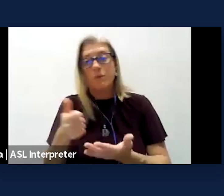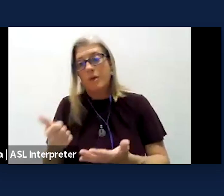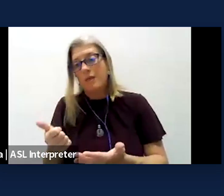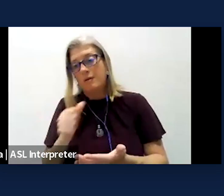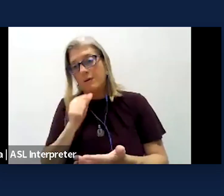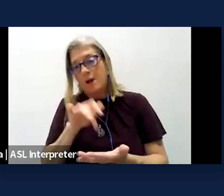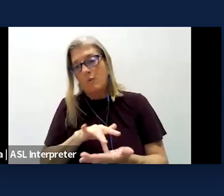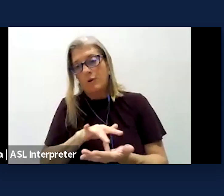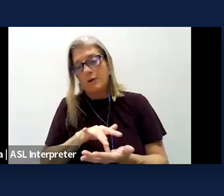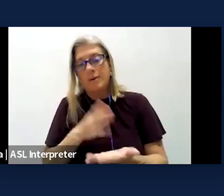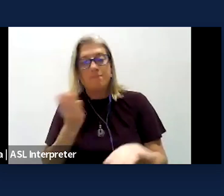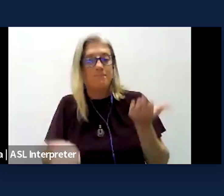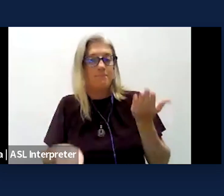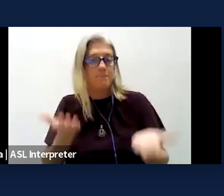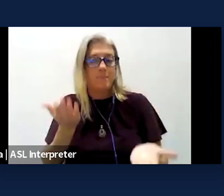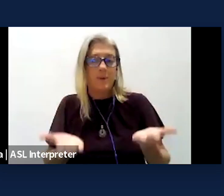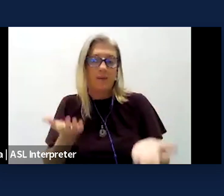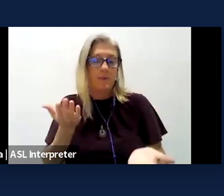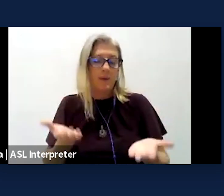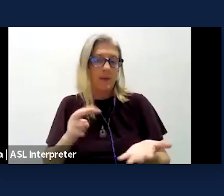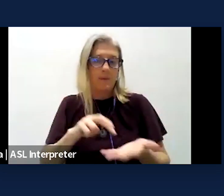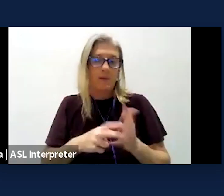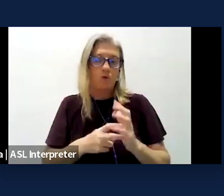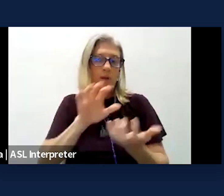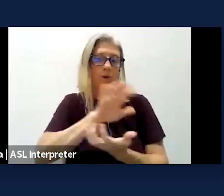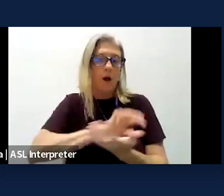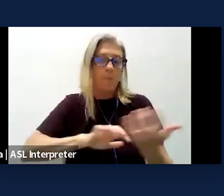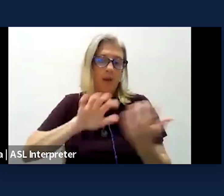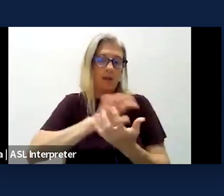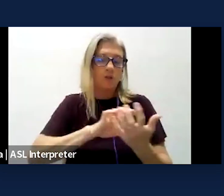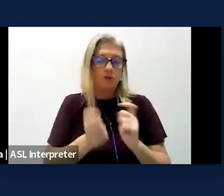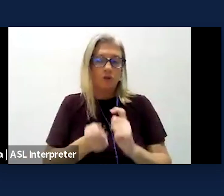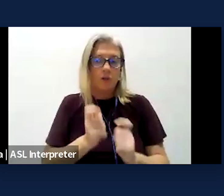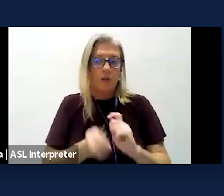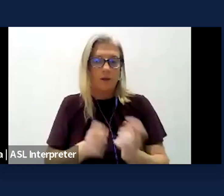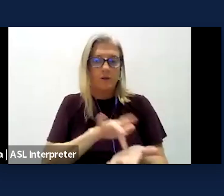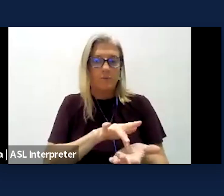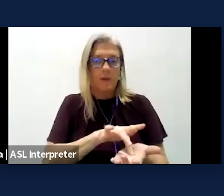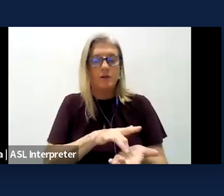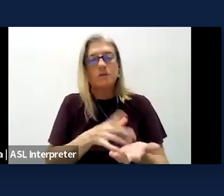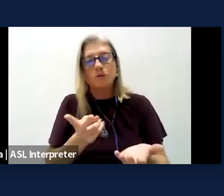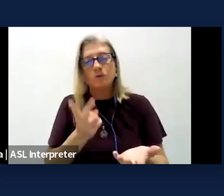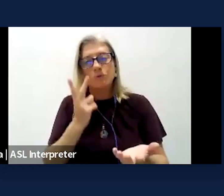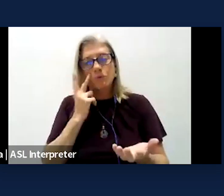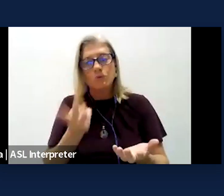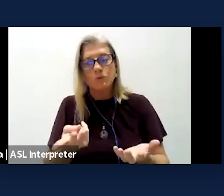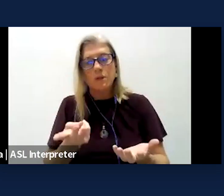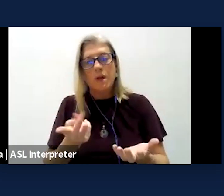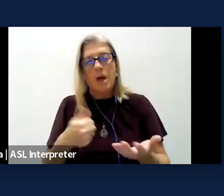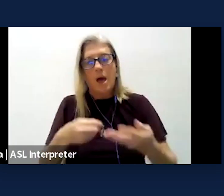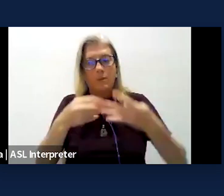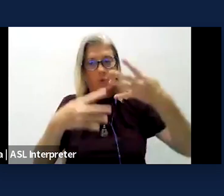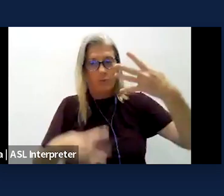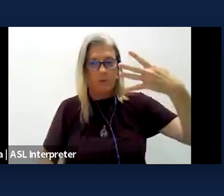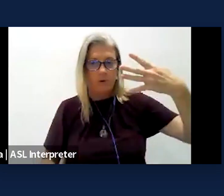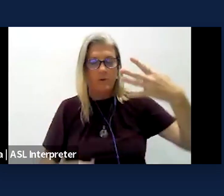working. It might just mean that you need a combination of different medications. And as you can see, I presented a whole